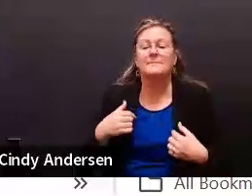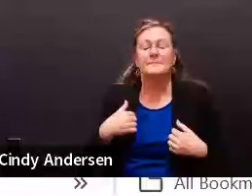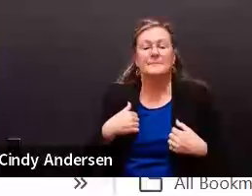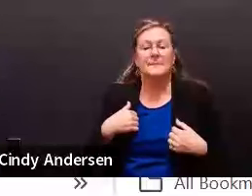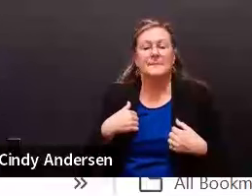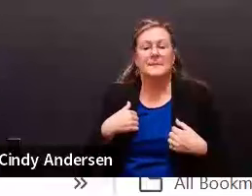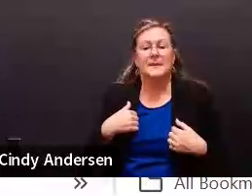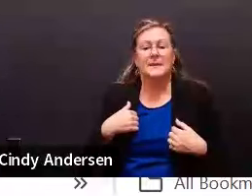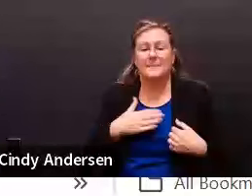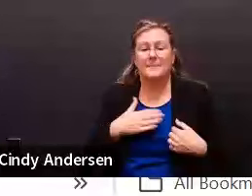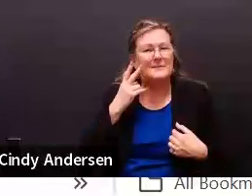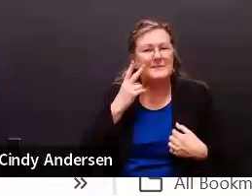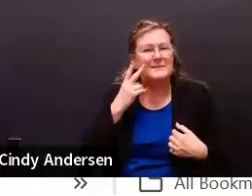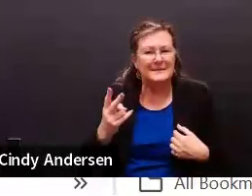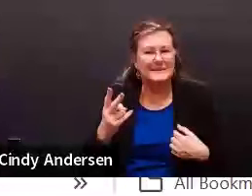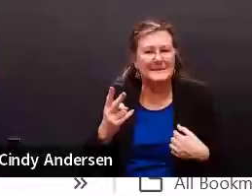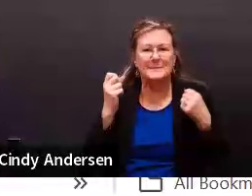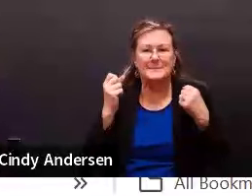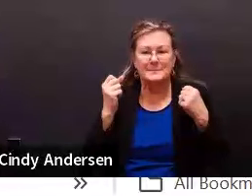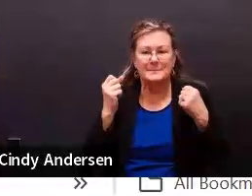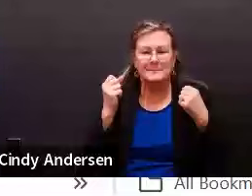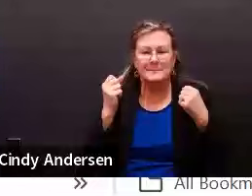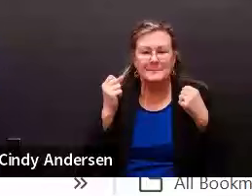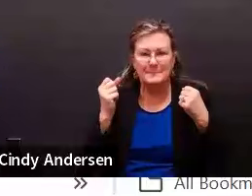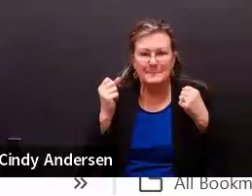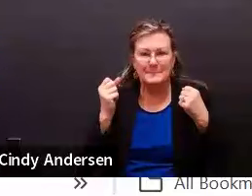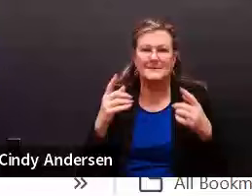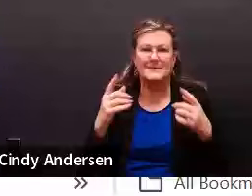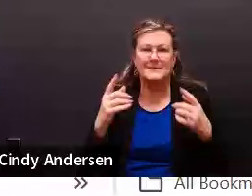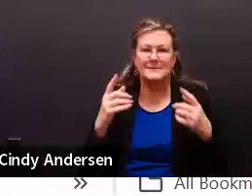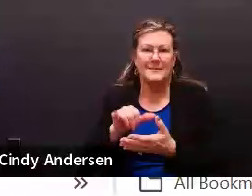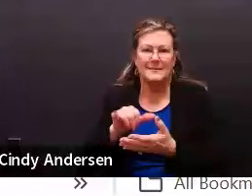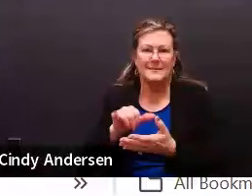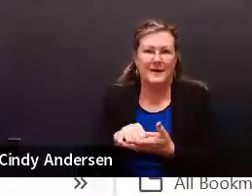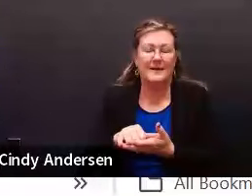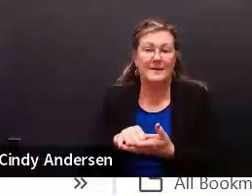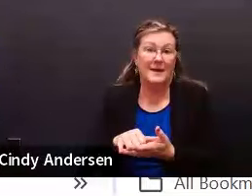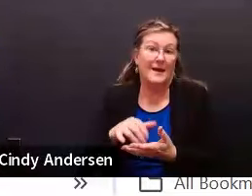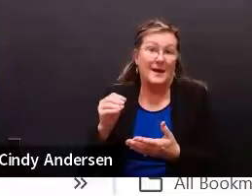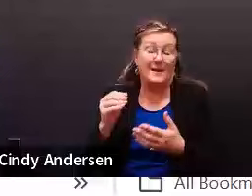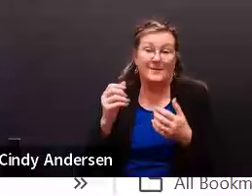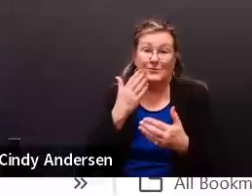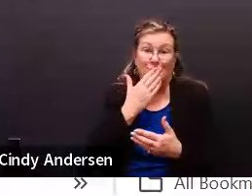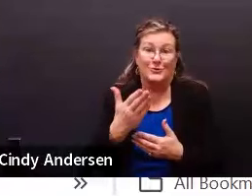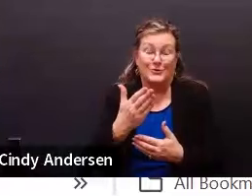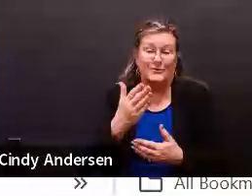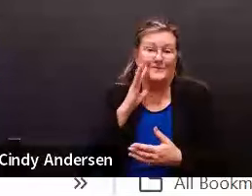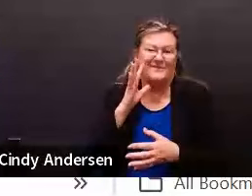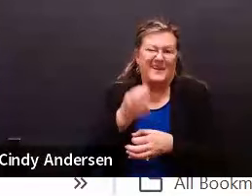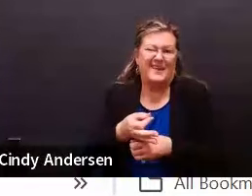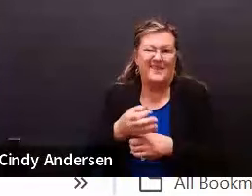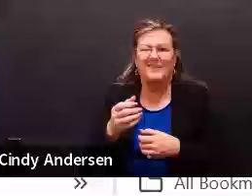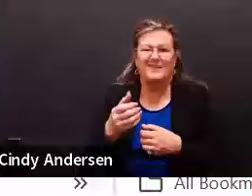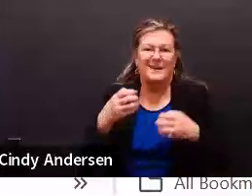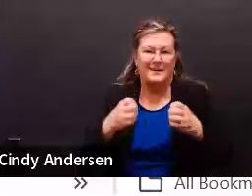was happy to see quite a bit of successes around this, and at least, you know, lots of really good faith effort, I think, in trying